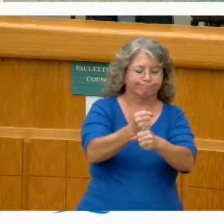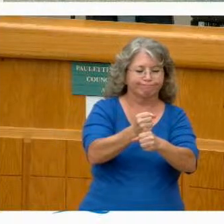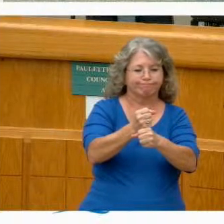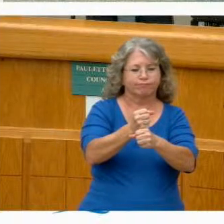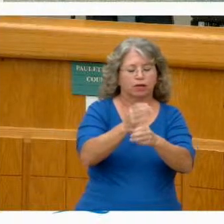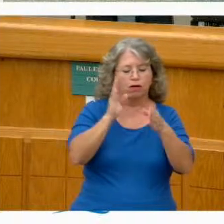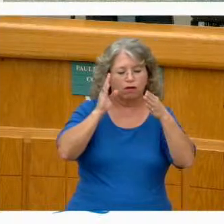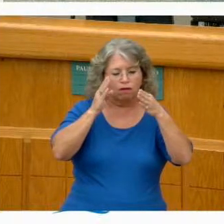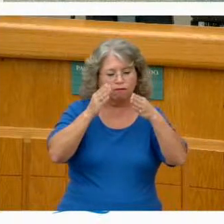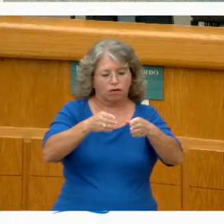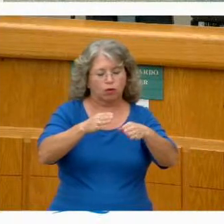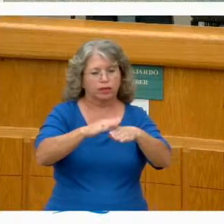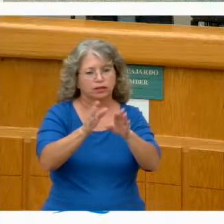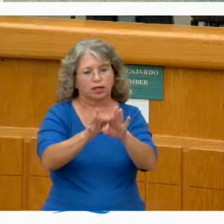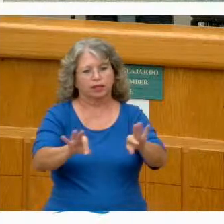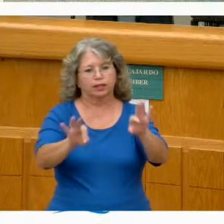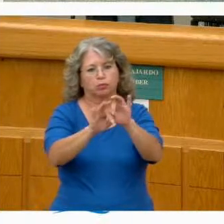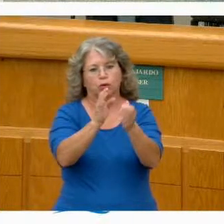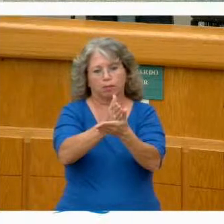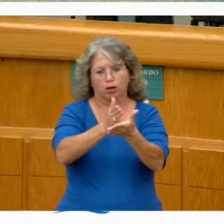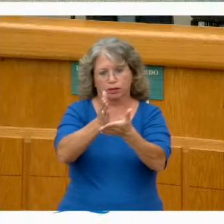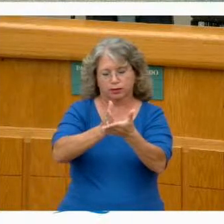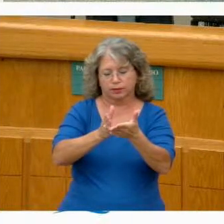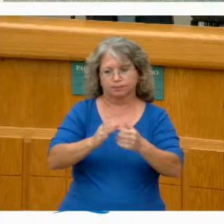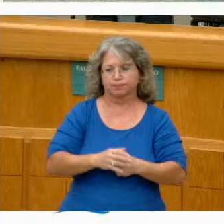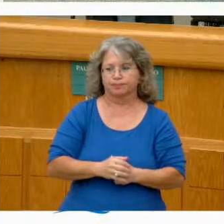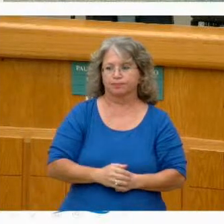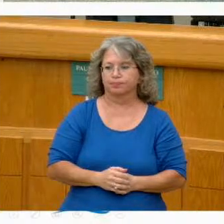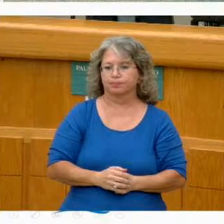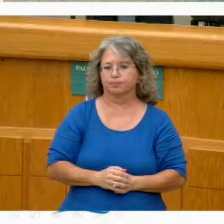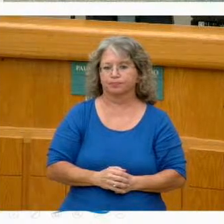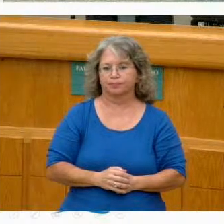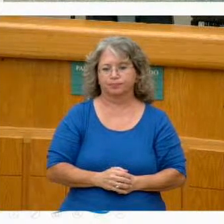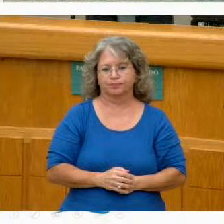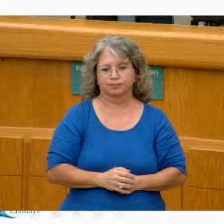focus on the important parts.